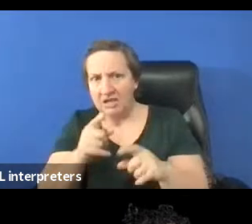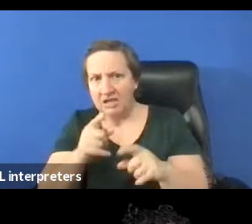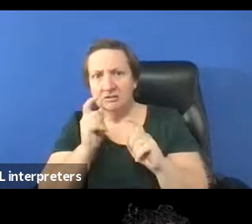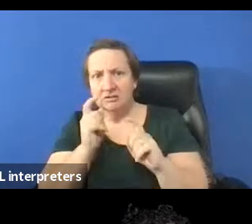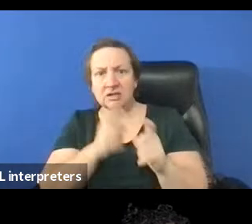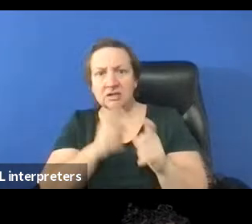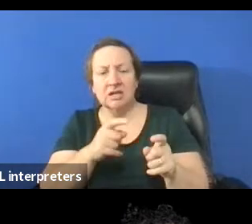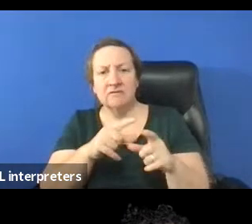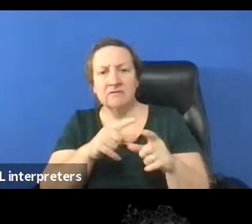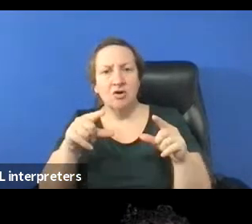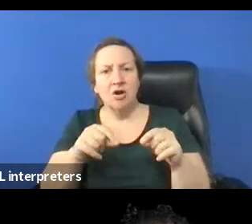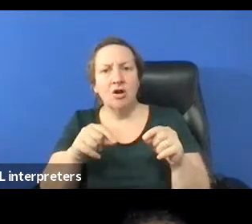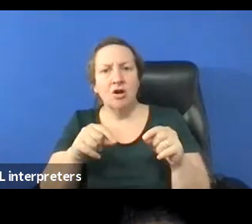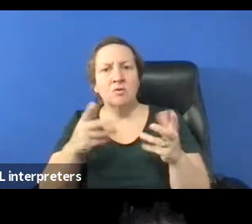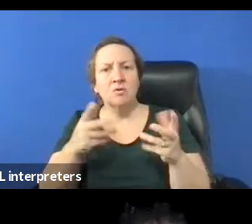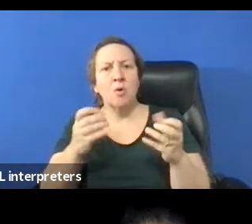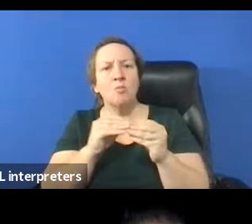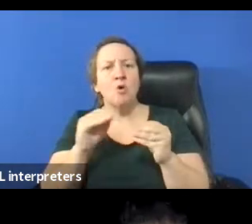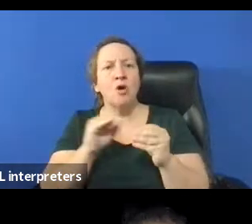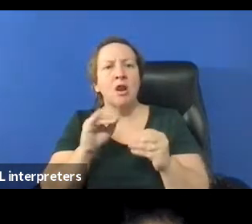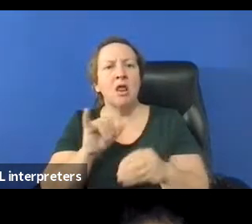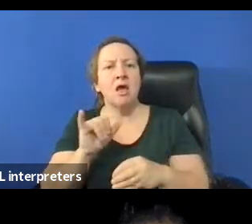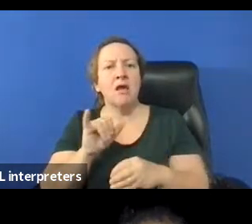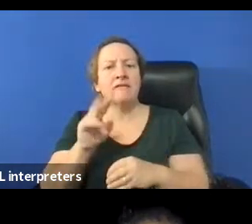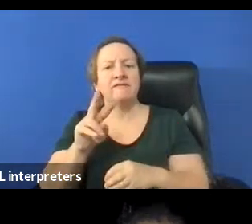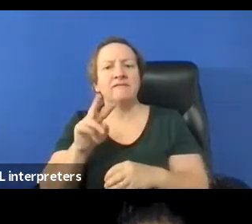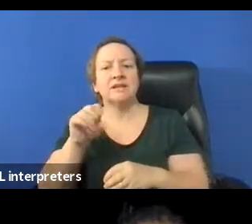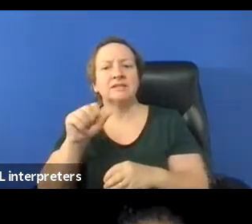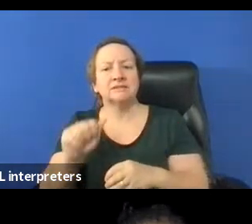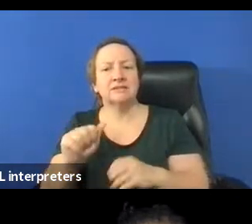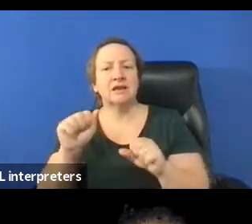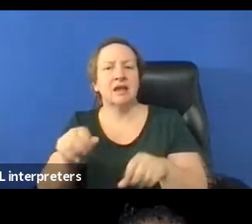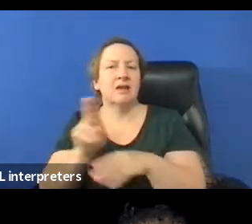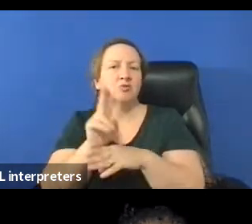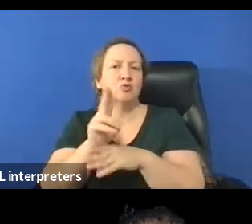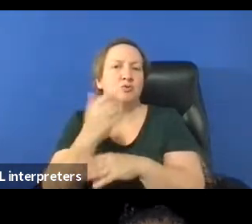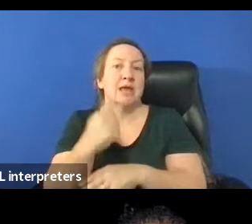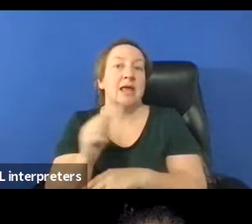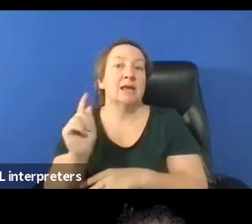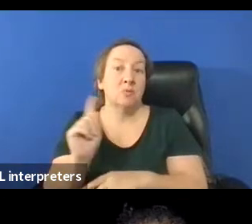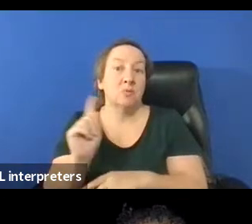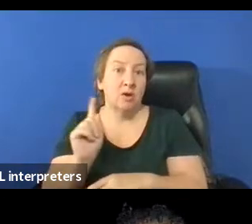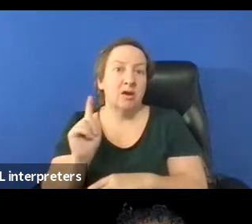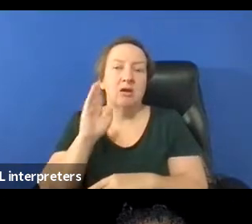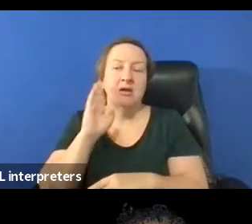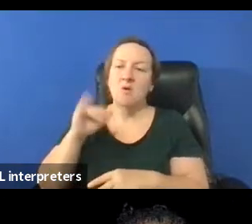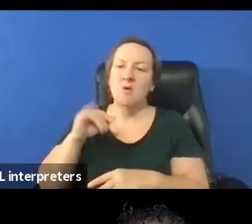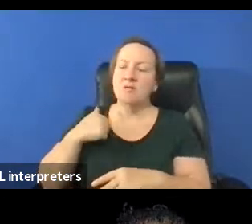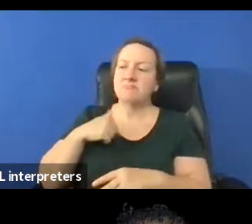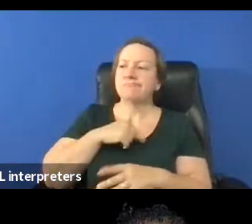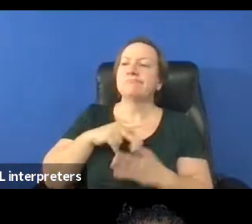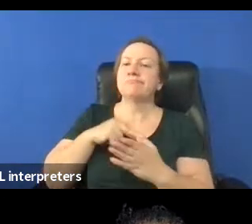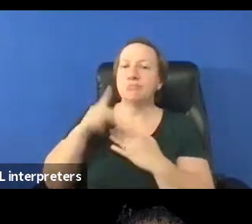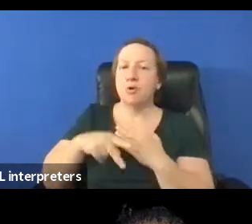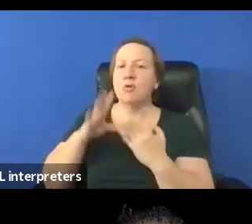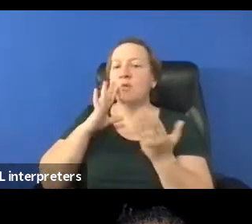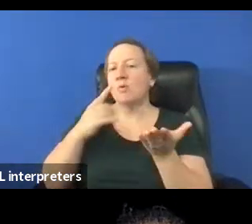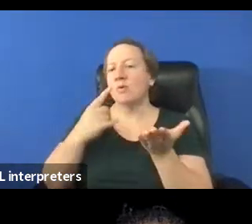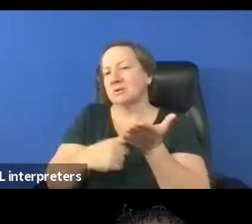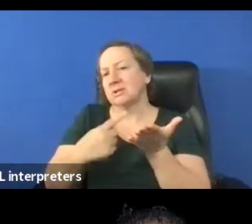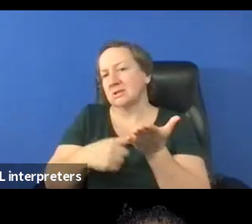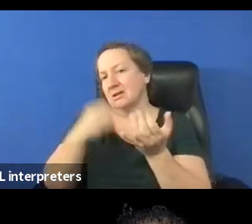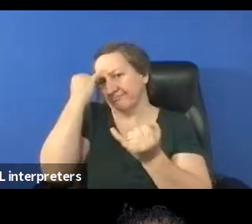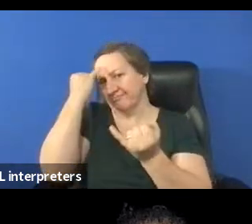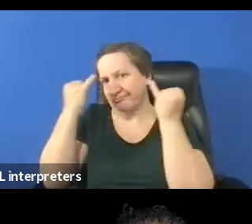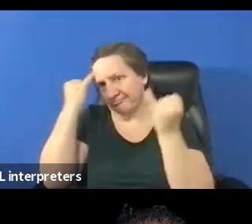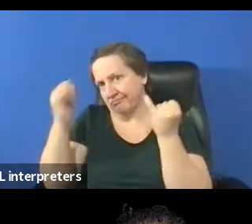the Visa gift cards that can be used anywhere. And so I know that we as a program are going to be discussing that or revisiting that,